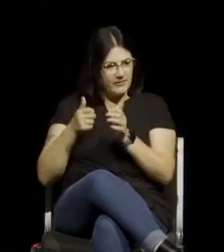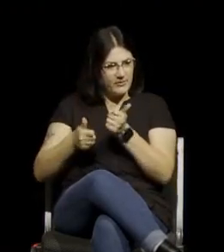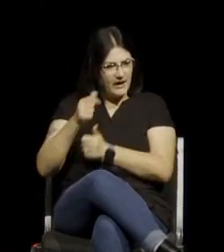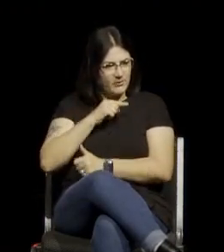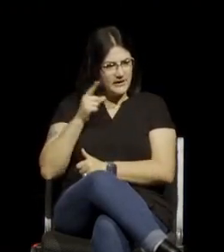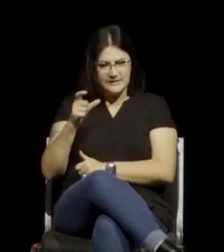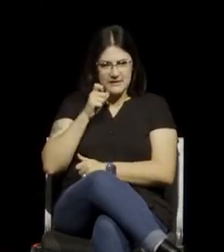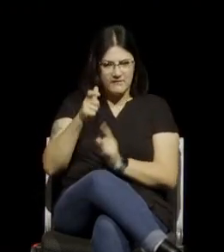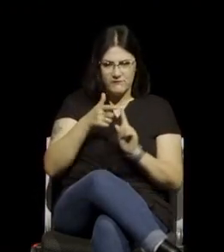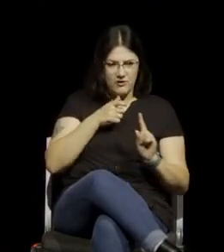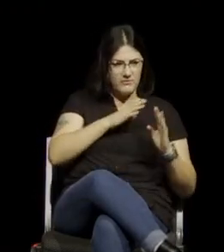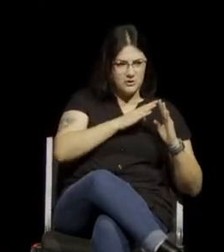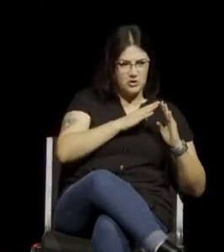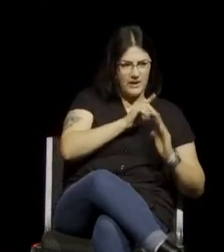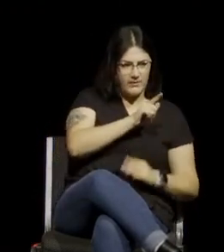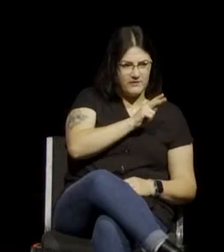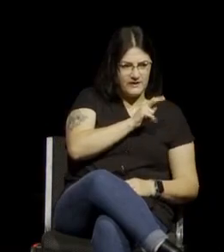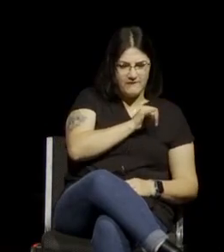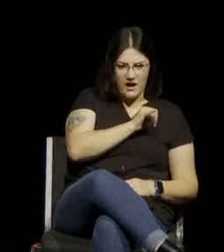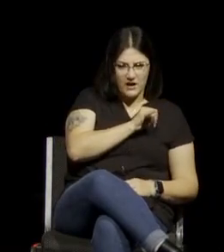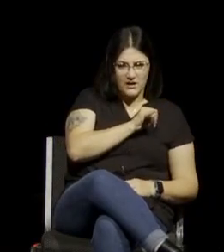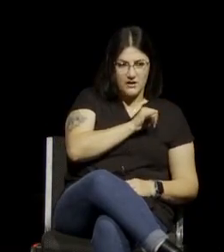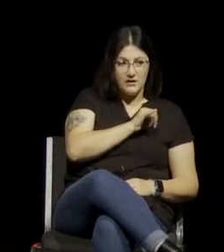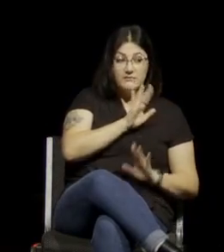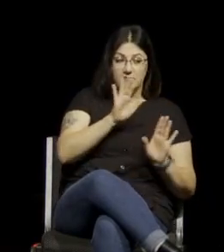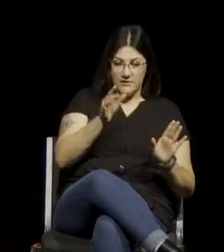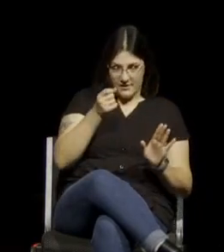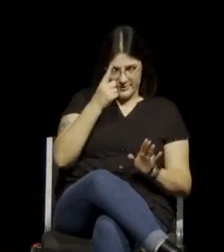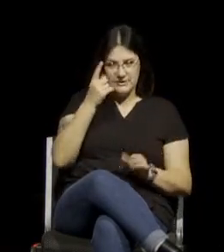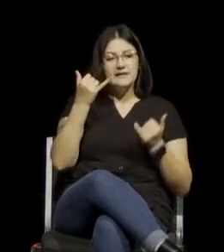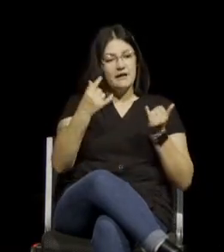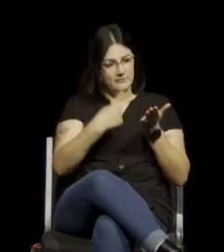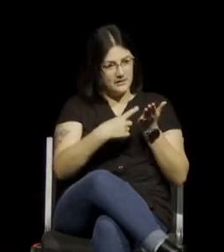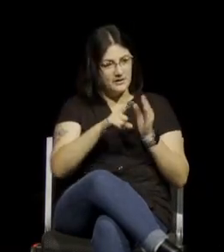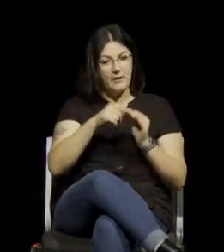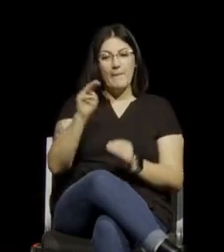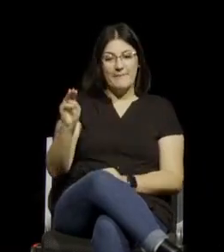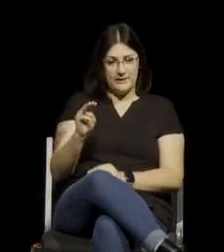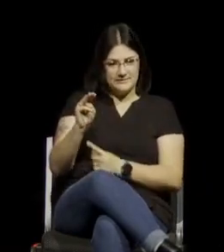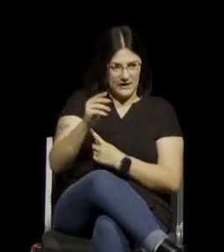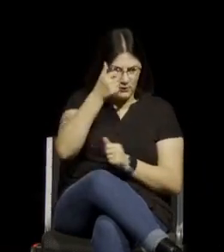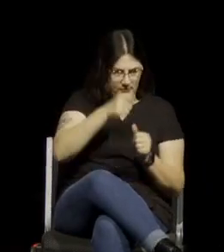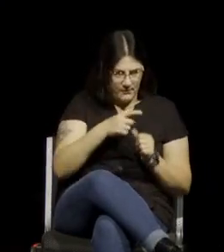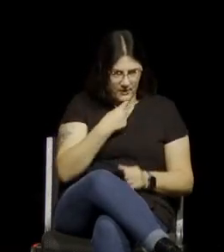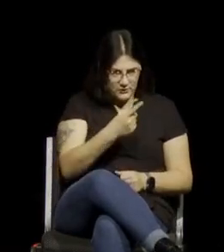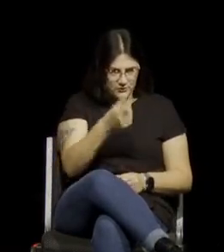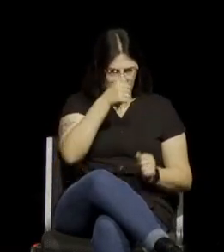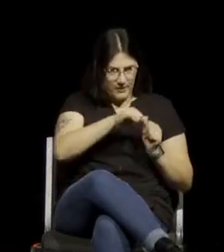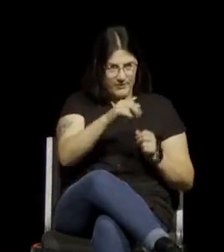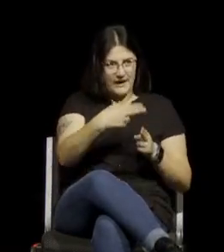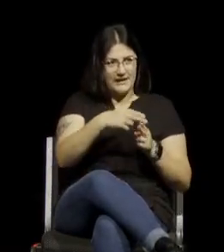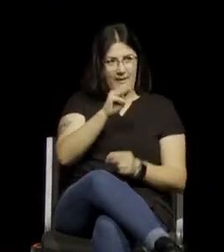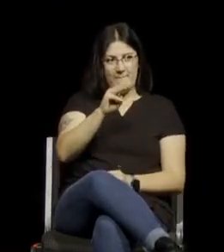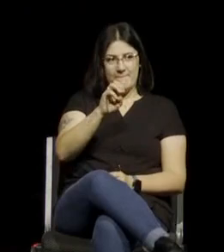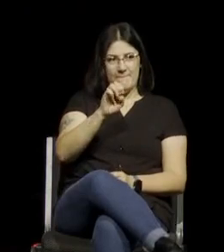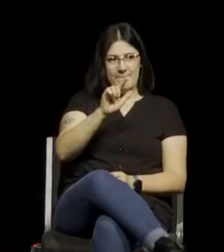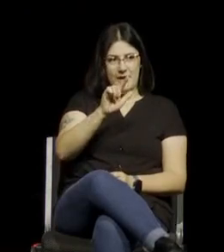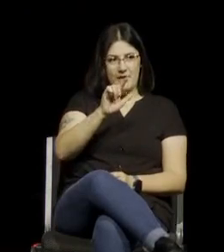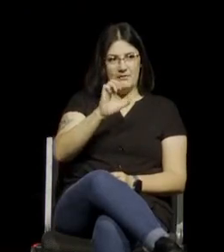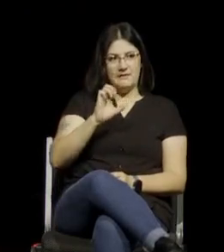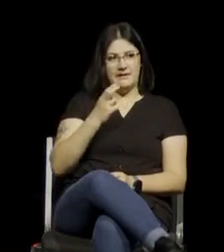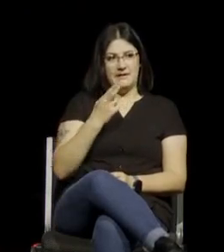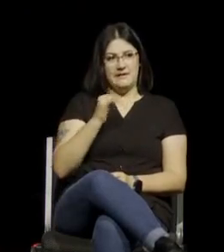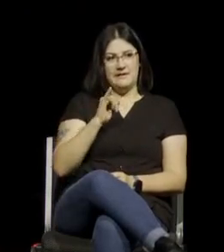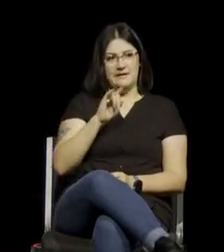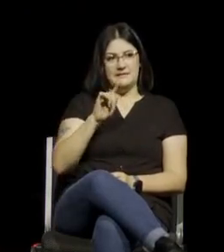from the tribe of Levi. Well, in steps this conversation about Melchizedek. Remember we said we're going to put a pin in that? Okay, we're going to go to Hebrews